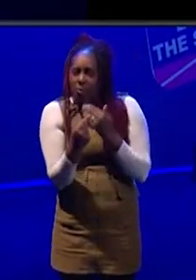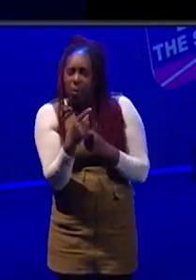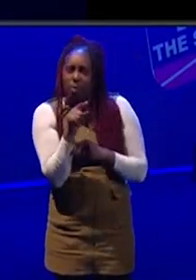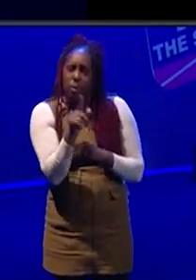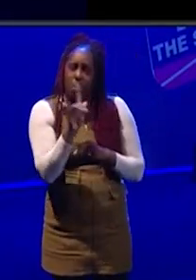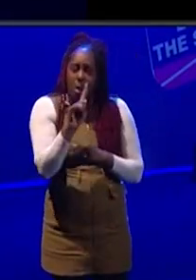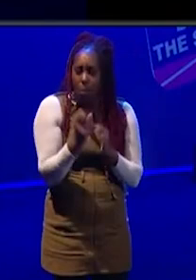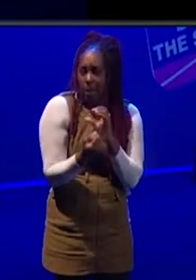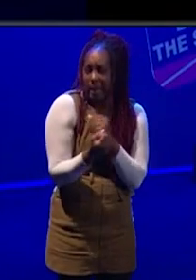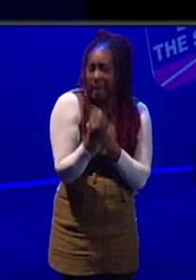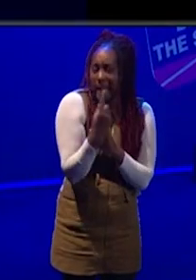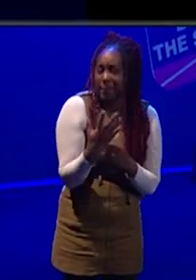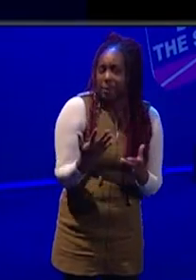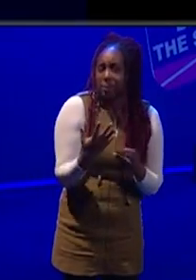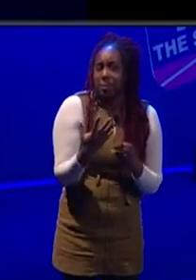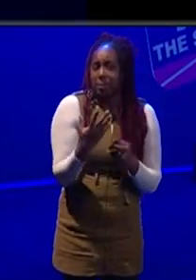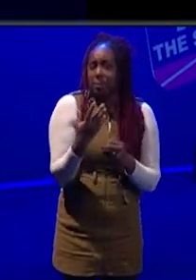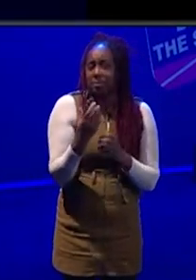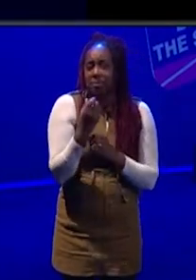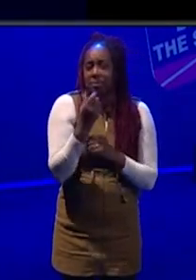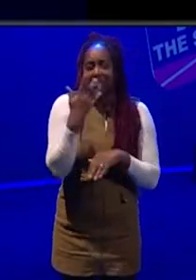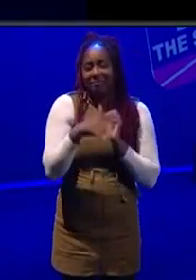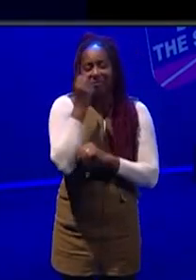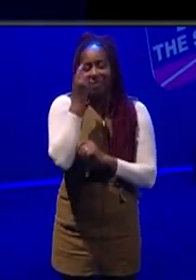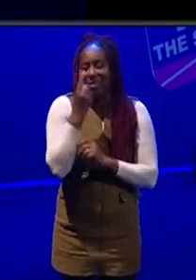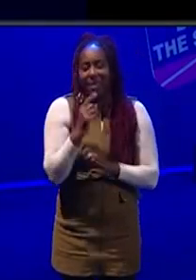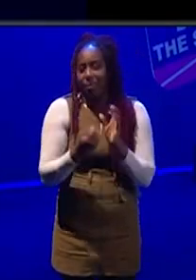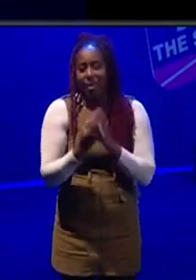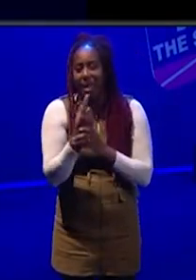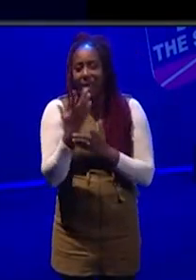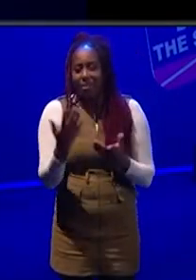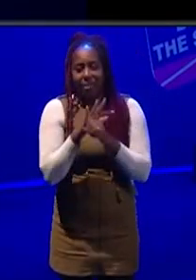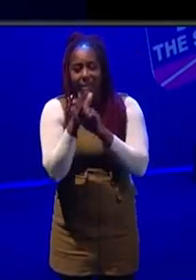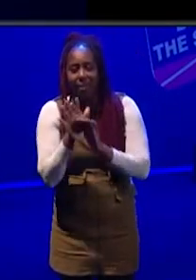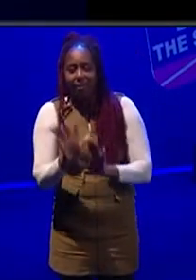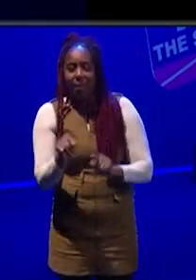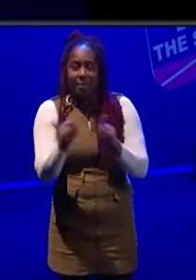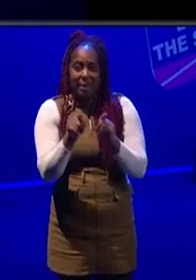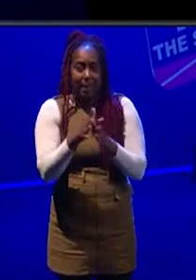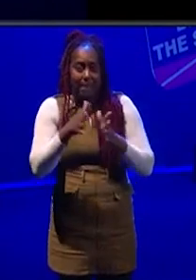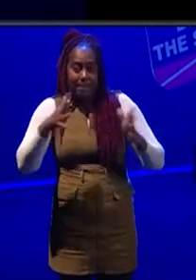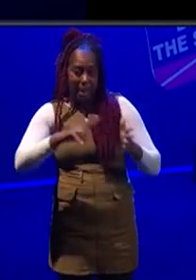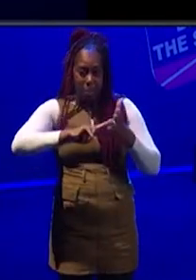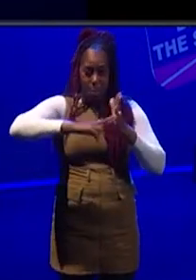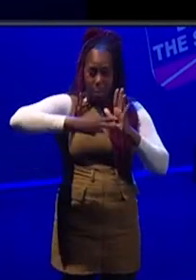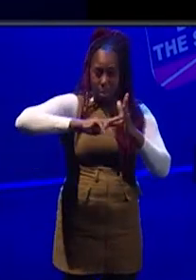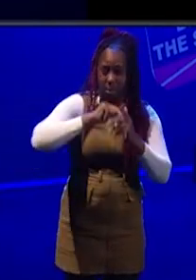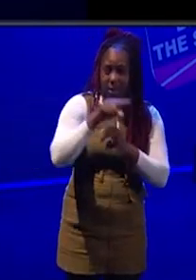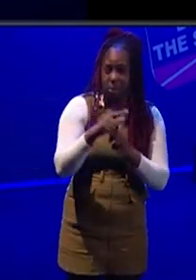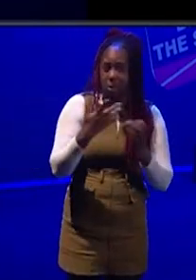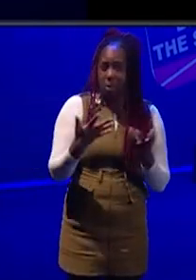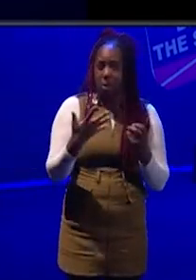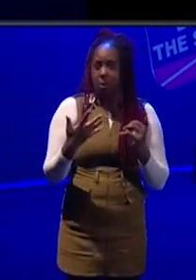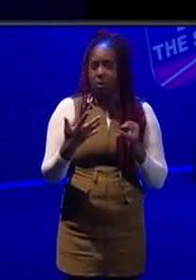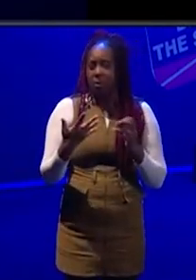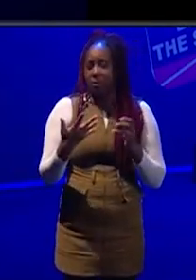of what's happening. Mm-hmm. And we can't ever forget that. We also know that a lot of big institutions got a lot of cultural recovery